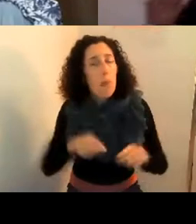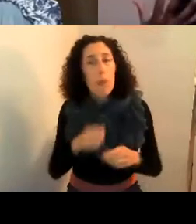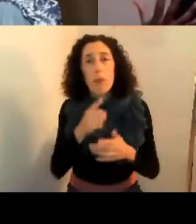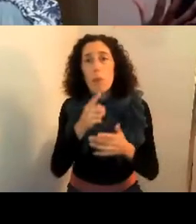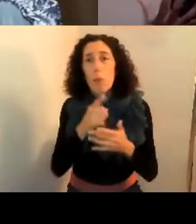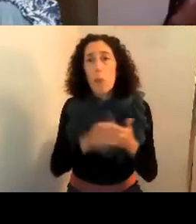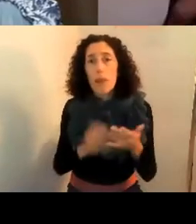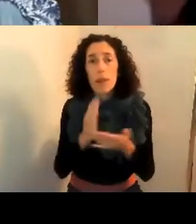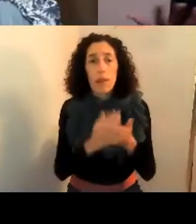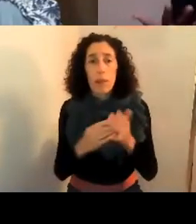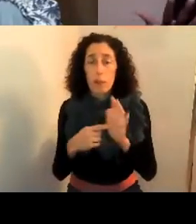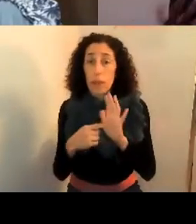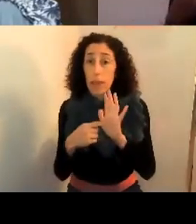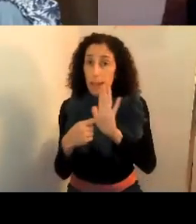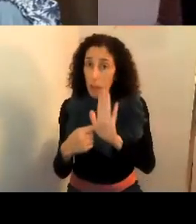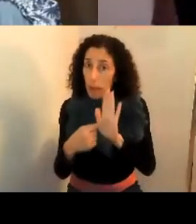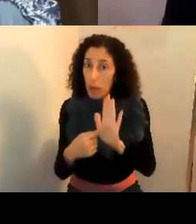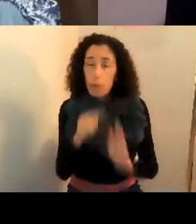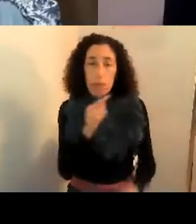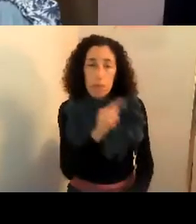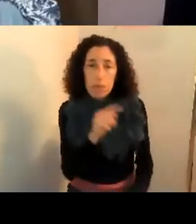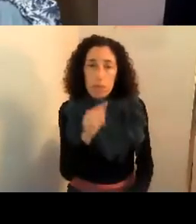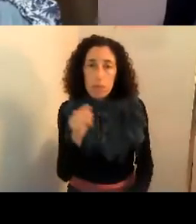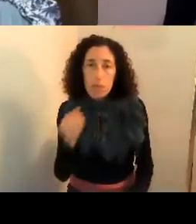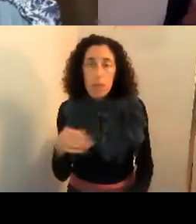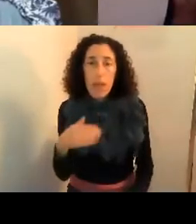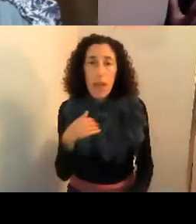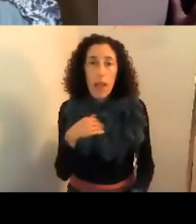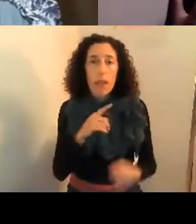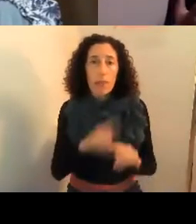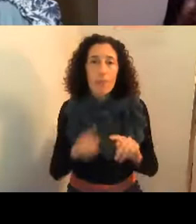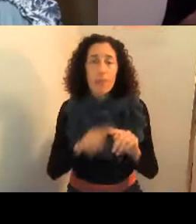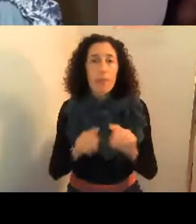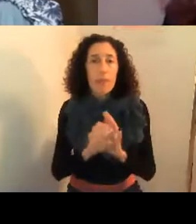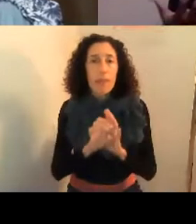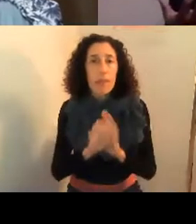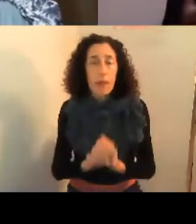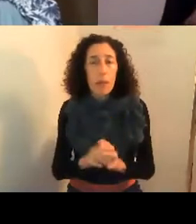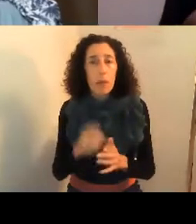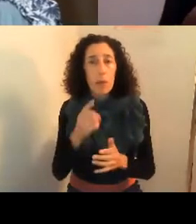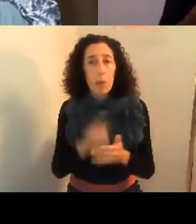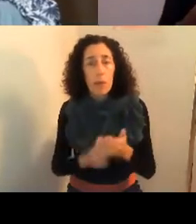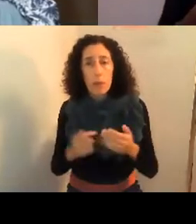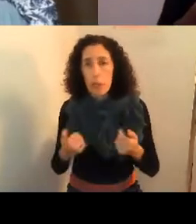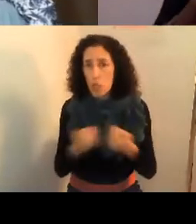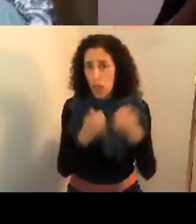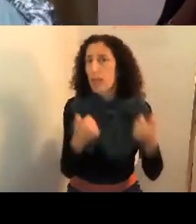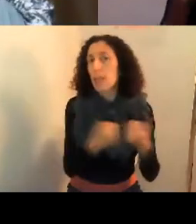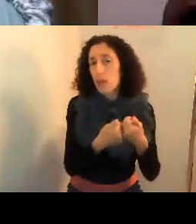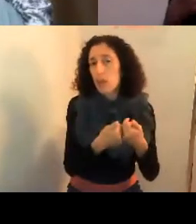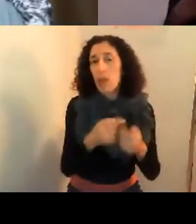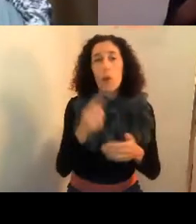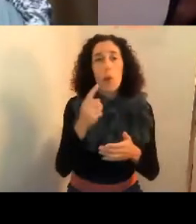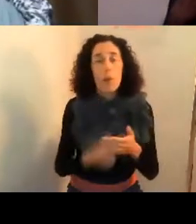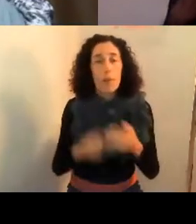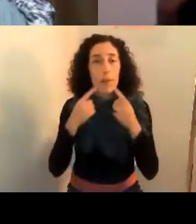that you have that you can share with us around challenges and successes of movement building and